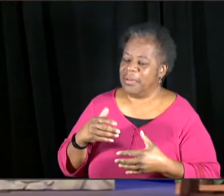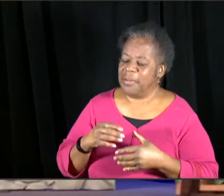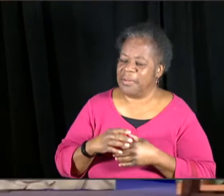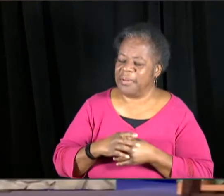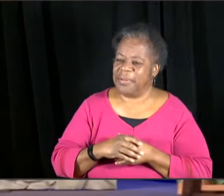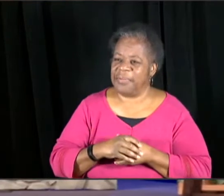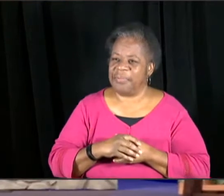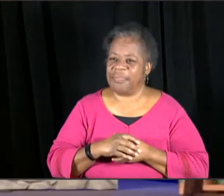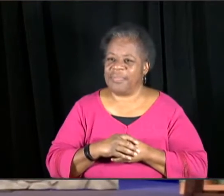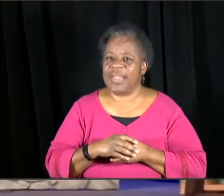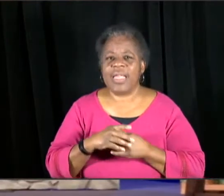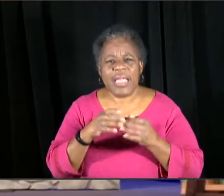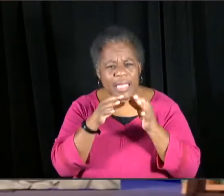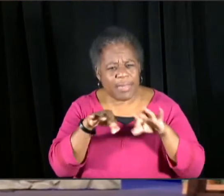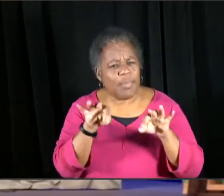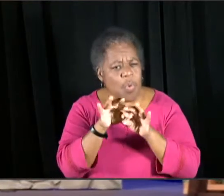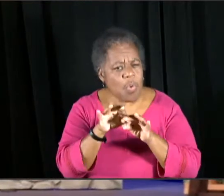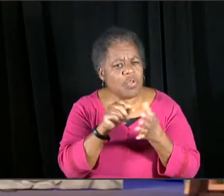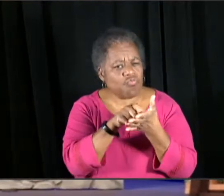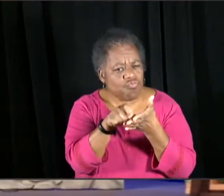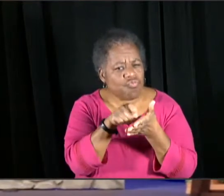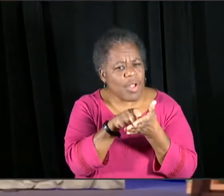I think that's important.